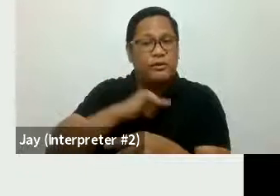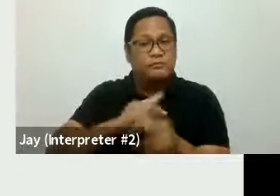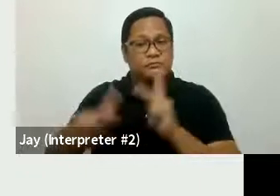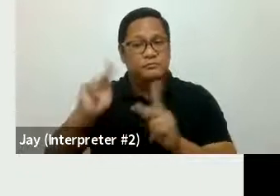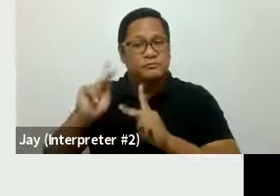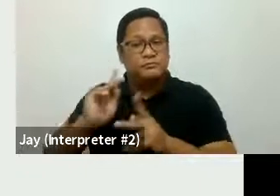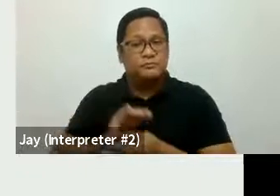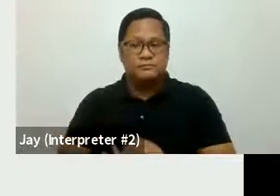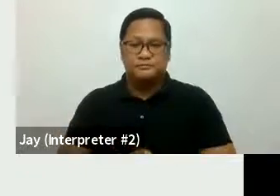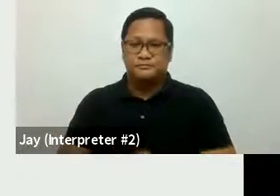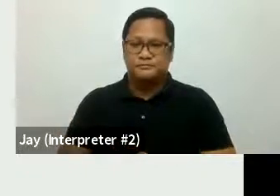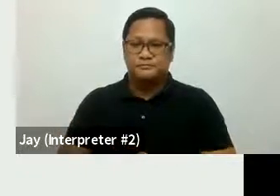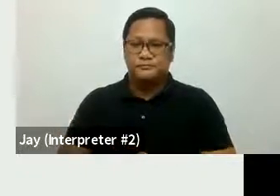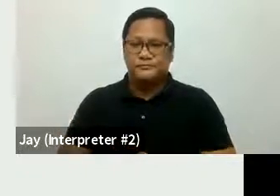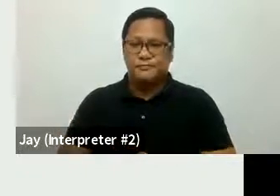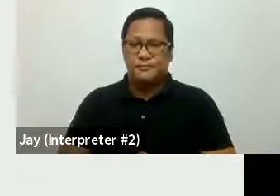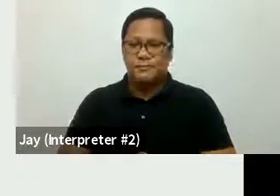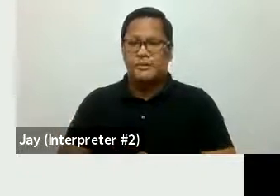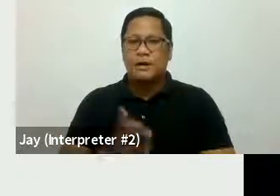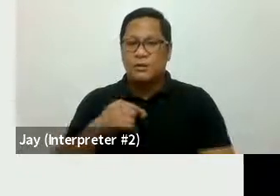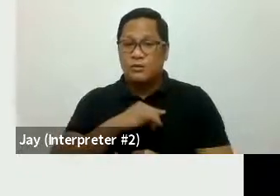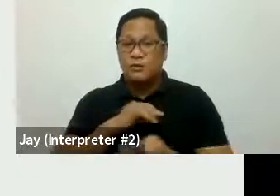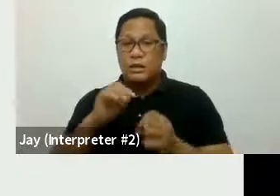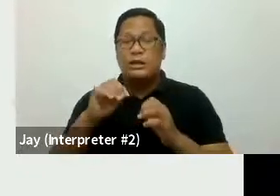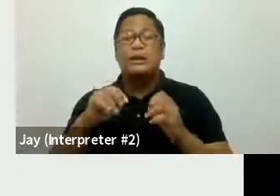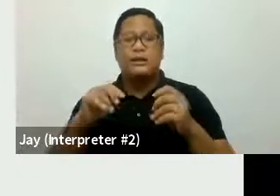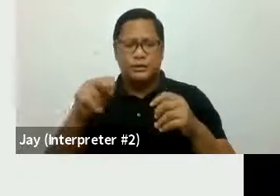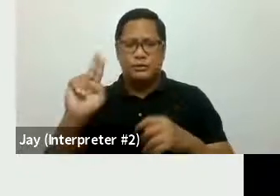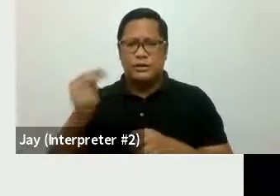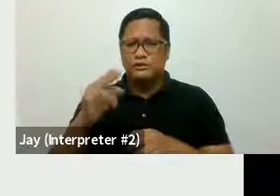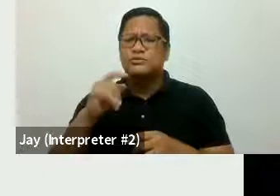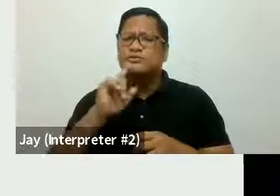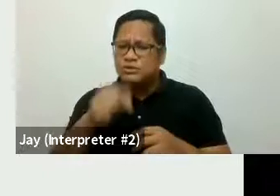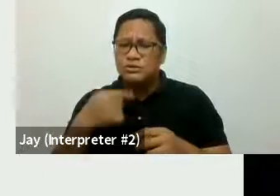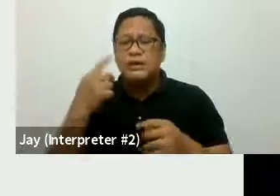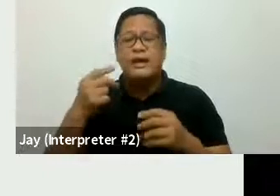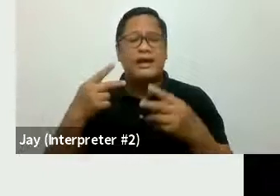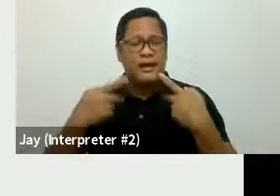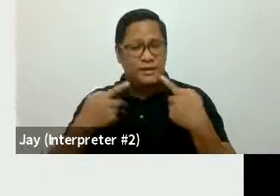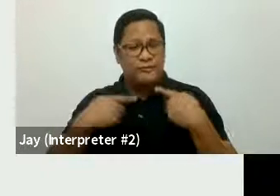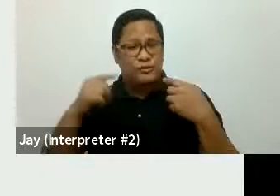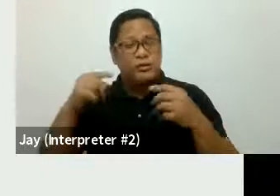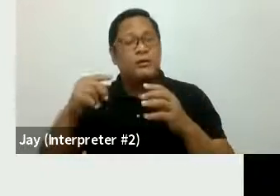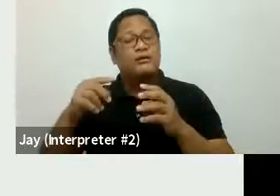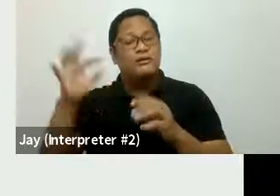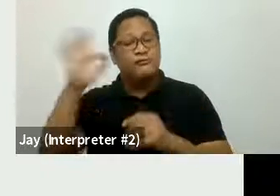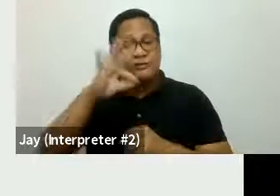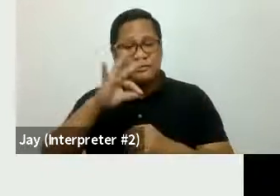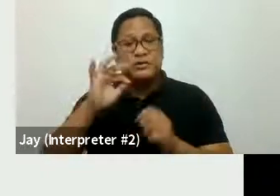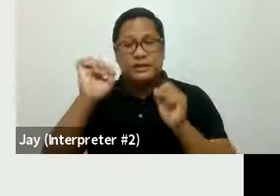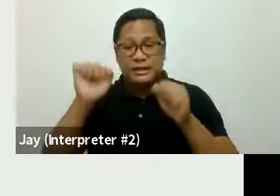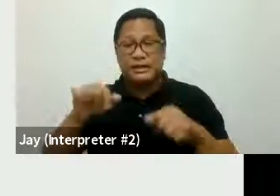So we really view UHC as in the UHC law in a more comprehensive manner, that Filipinos are actually able to